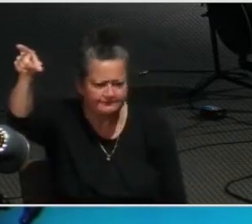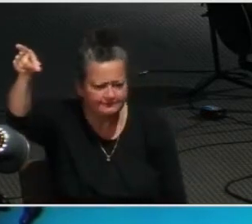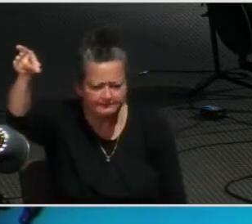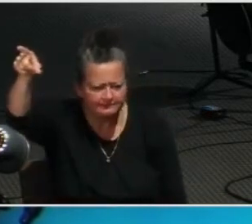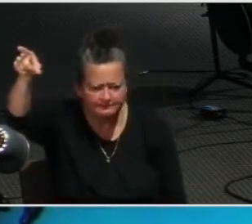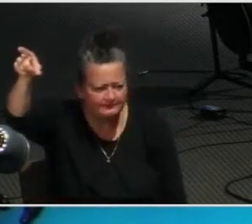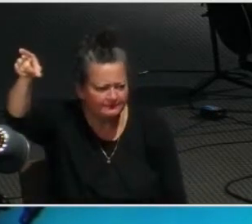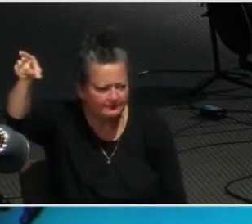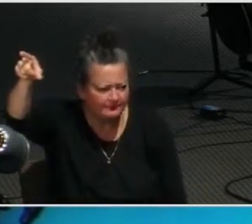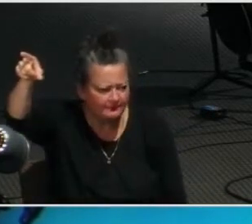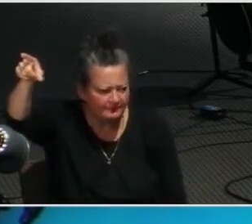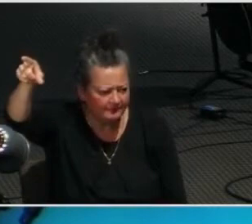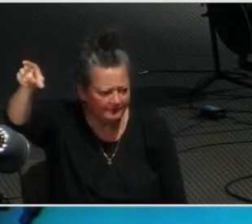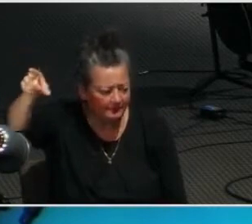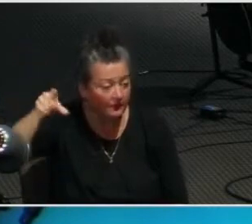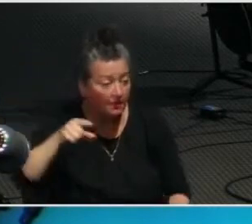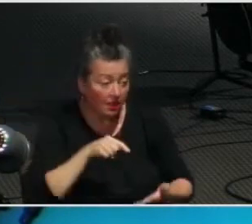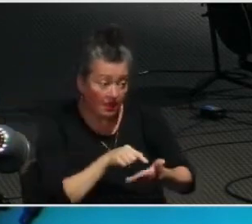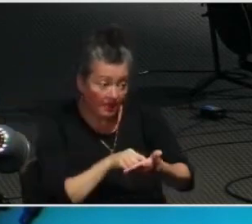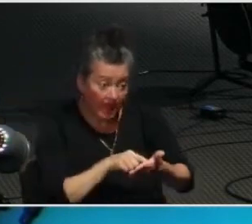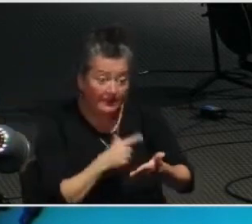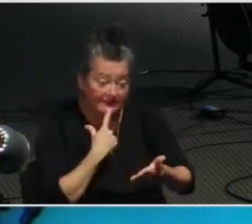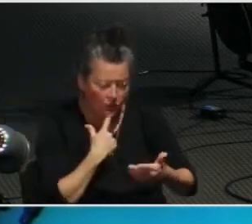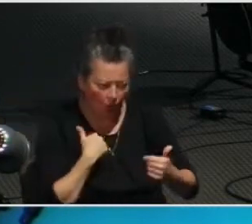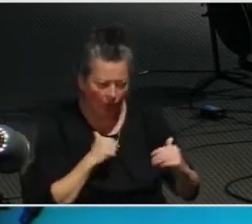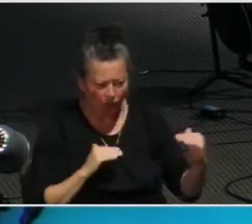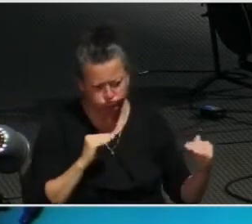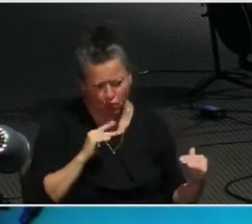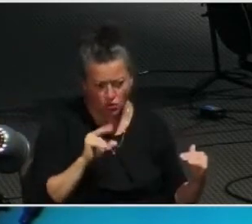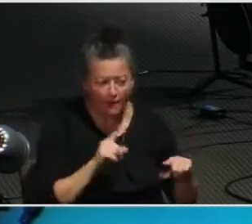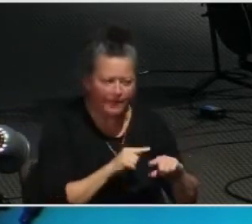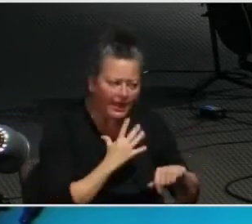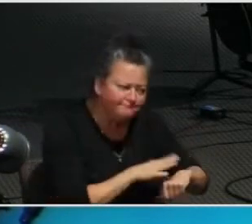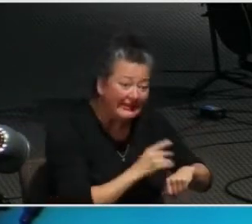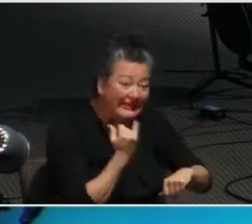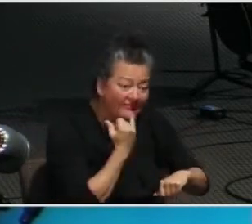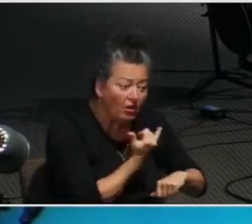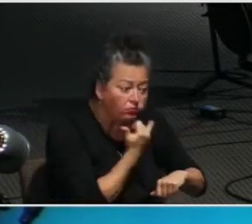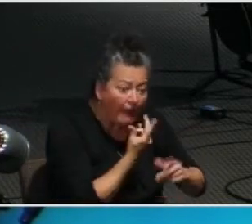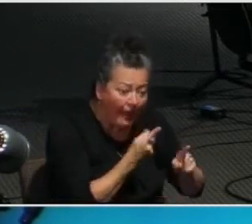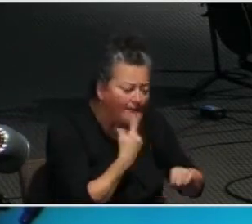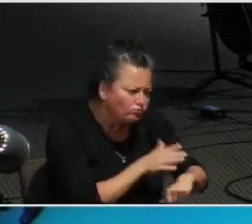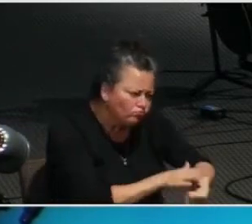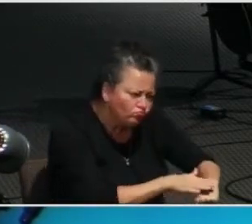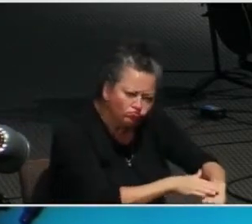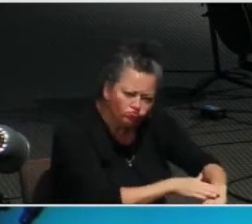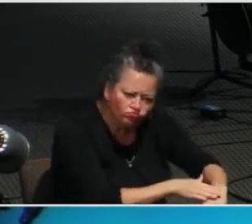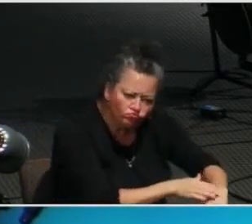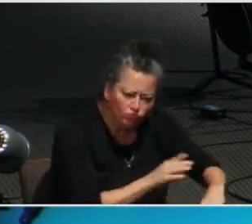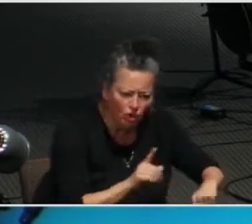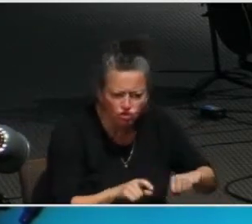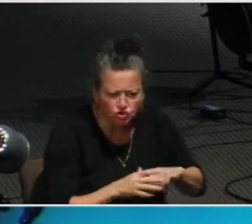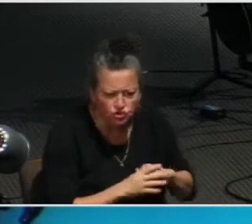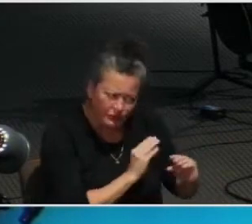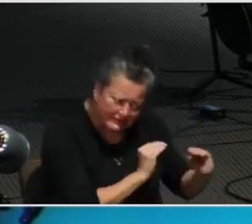another to account, especially within the church. And Jesus is not declaring, well, we're not going to do judgment